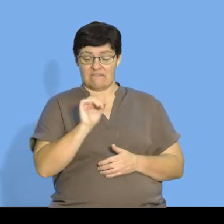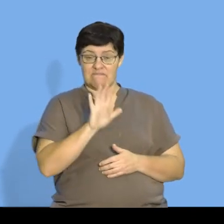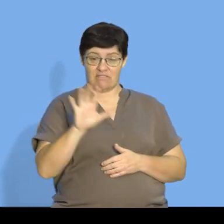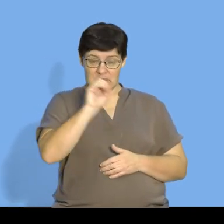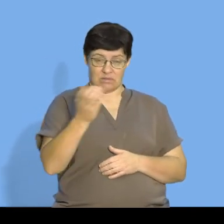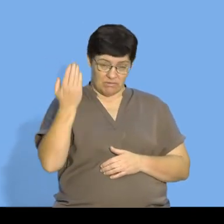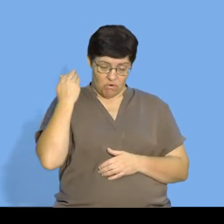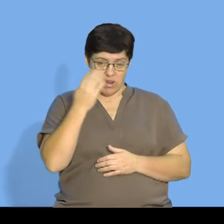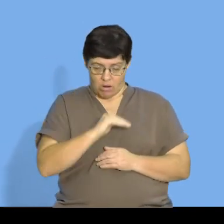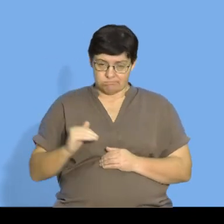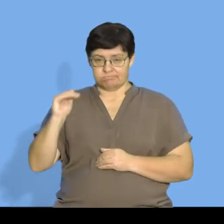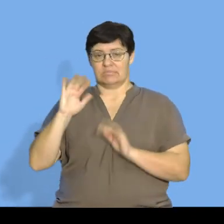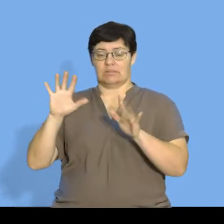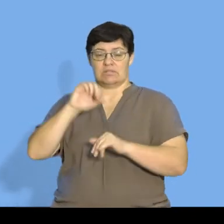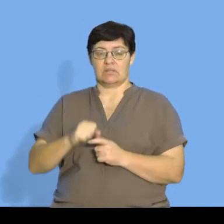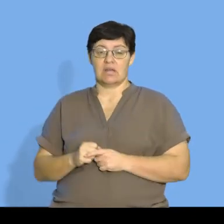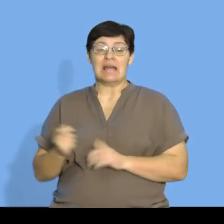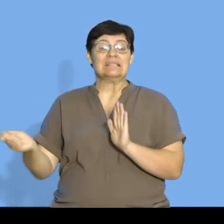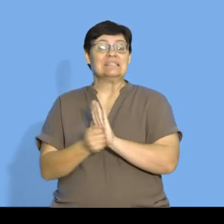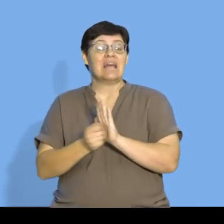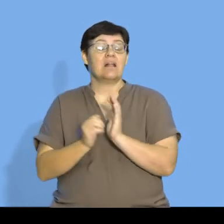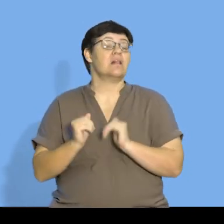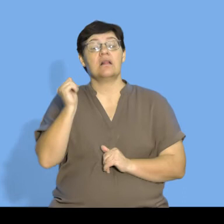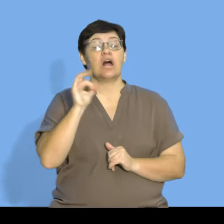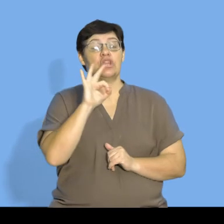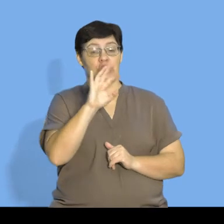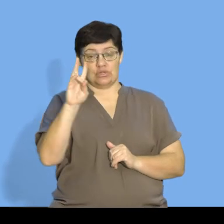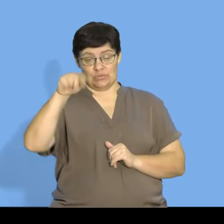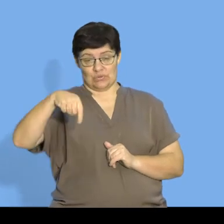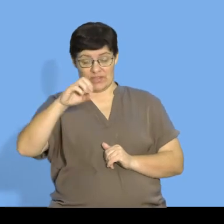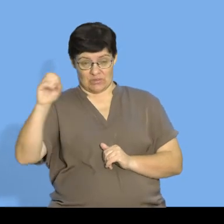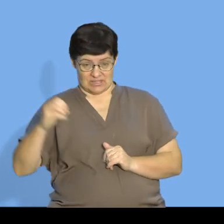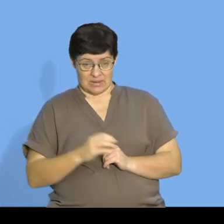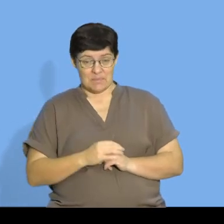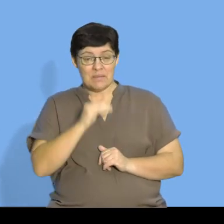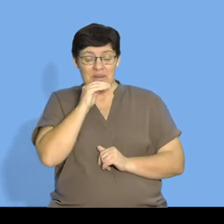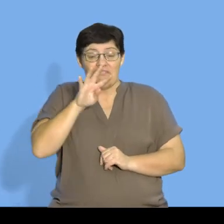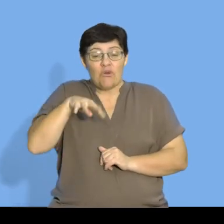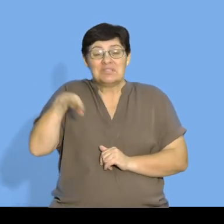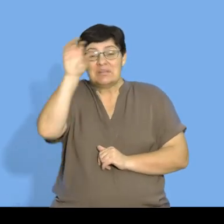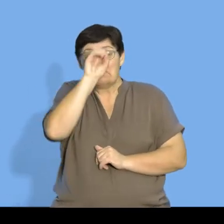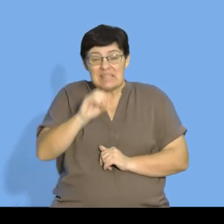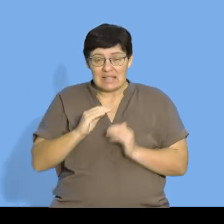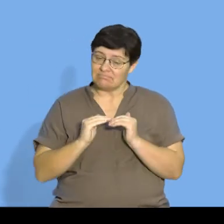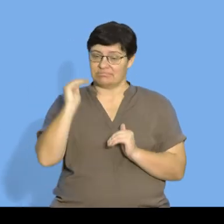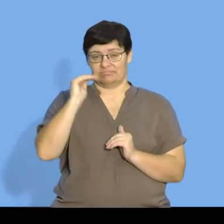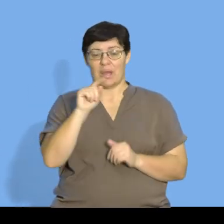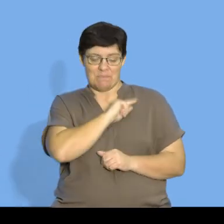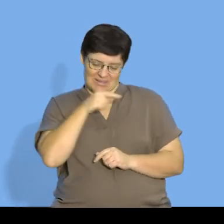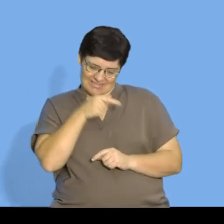from 5% to 10%. The sales has increased by 32,000 Rand, which is an increase of